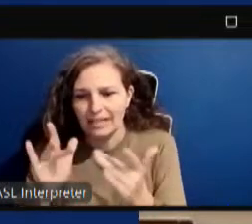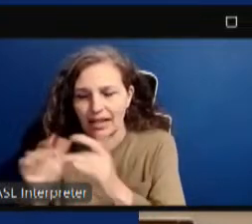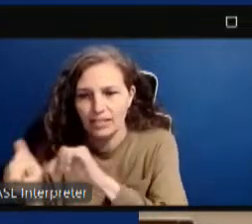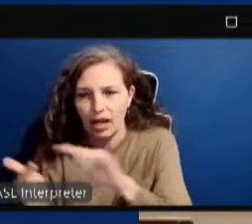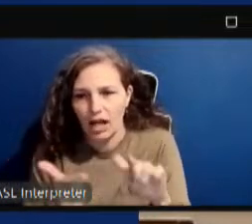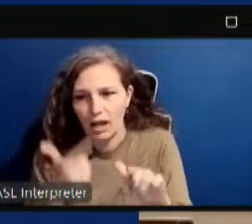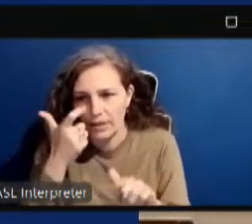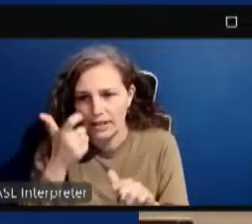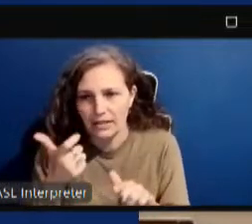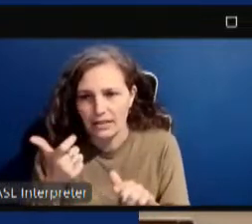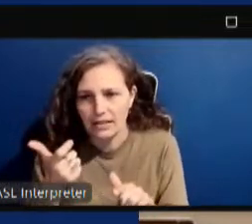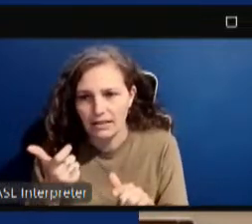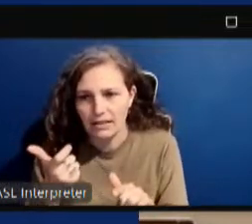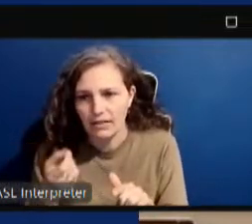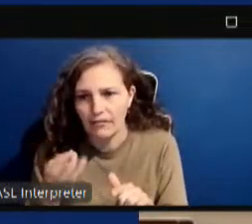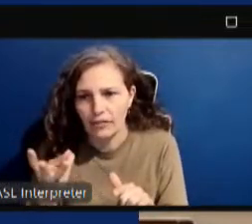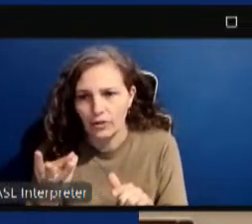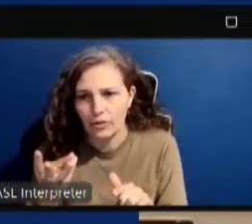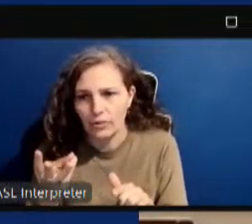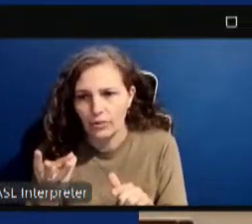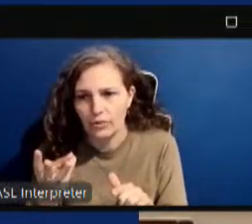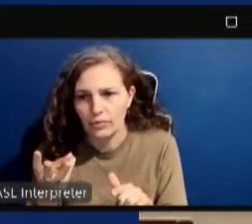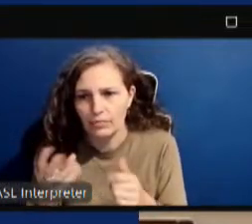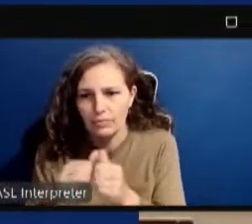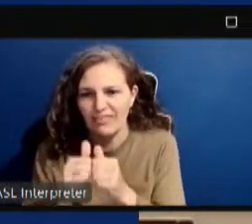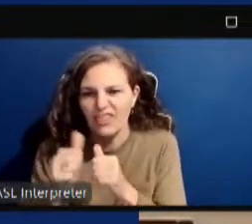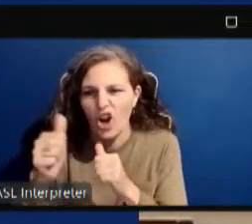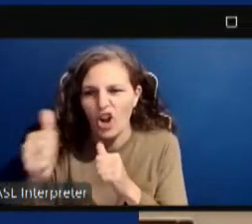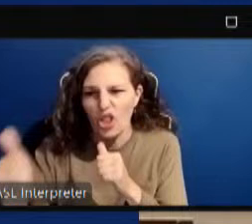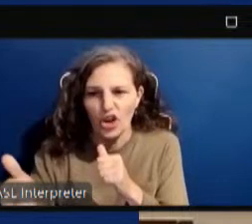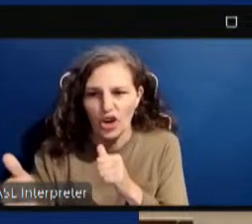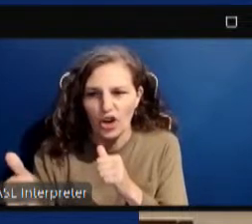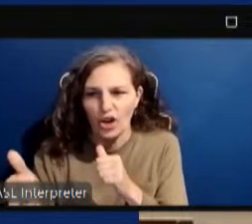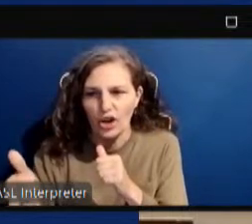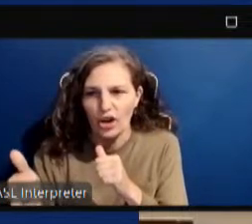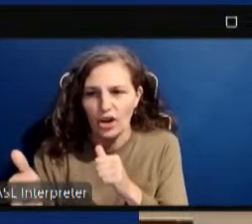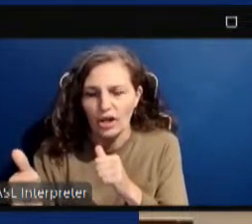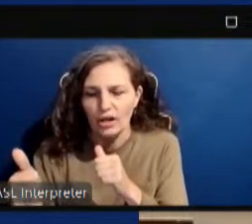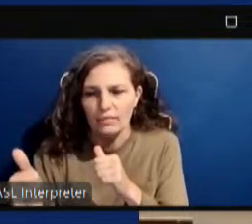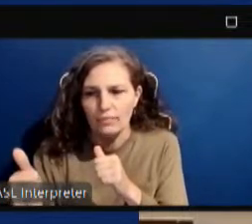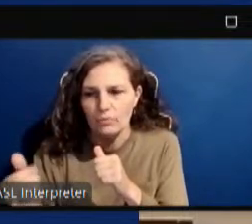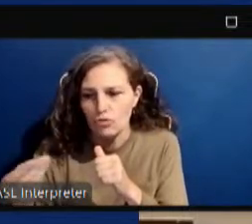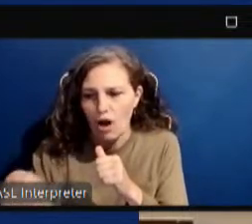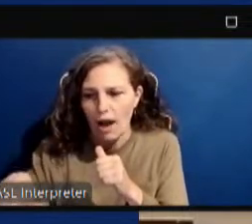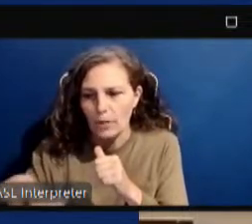unusual properties that are a little bit more remote and may not benefit